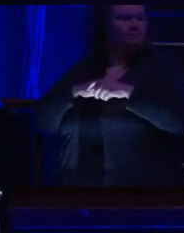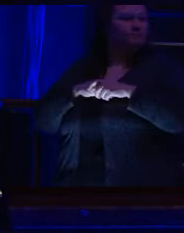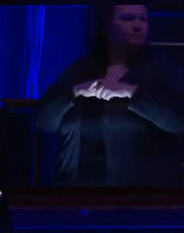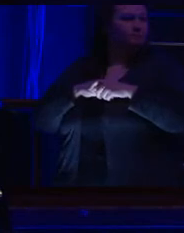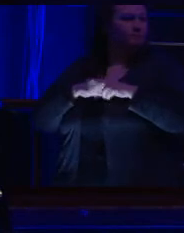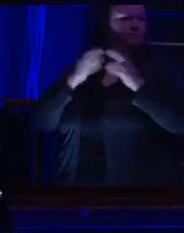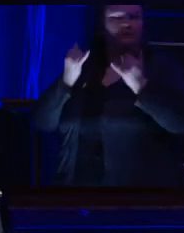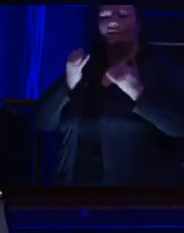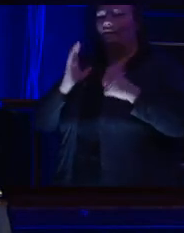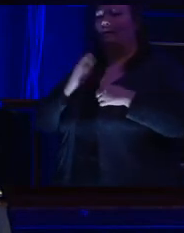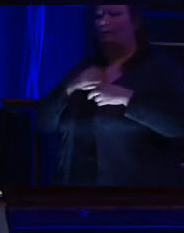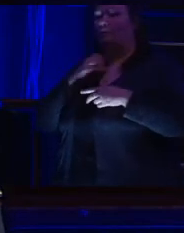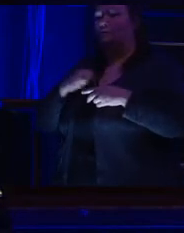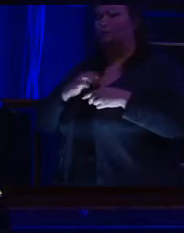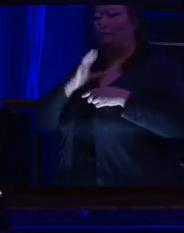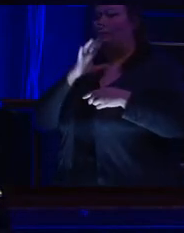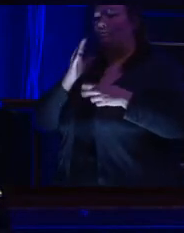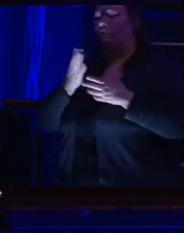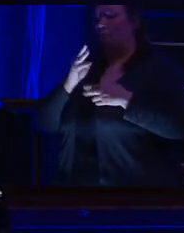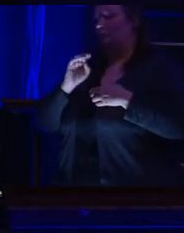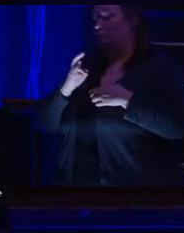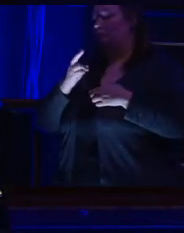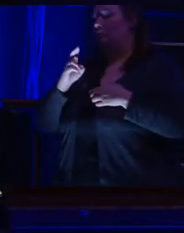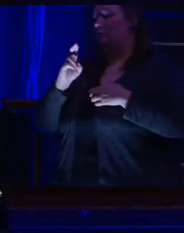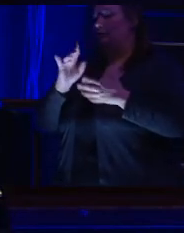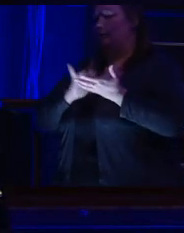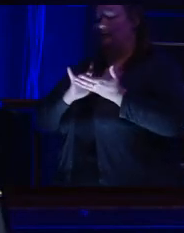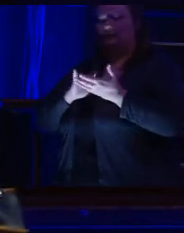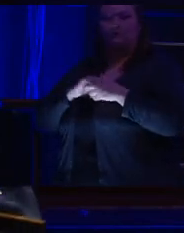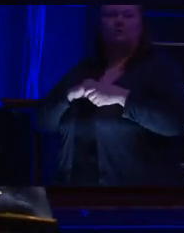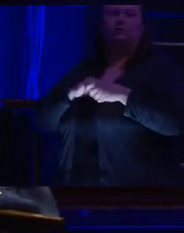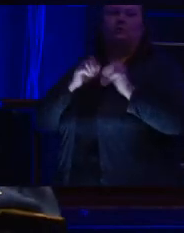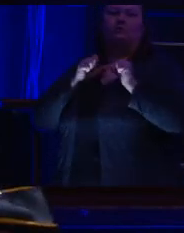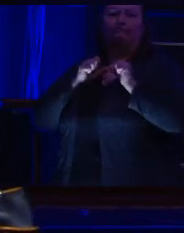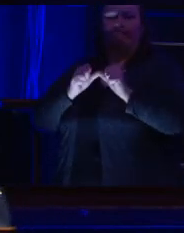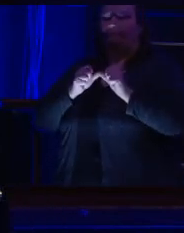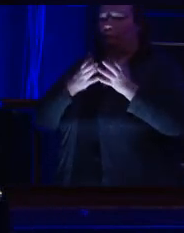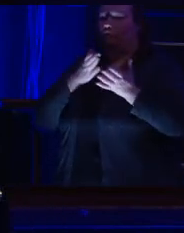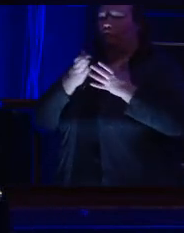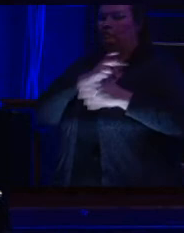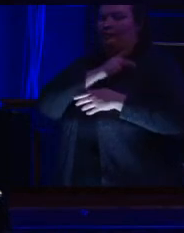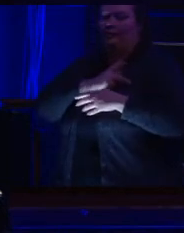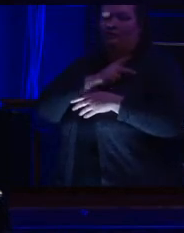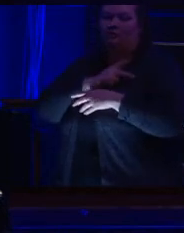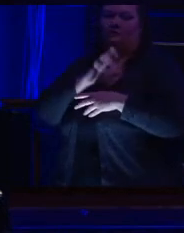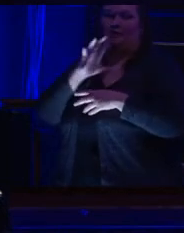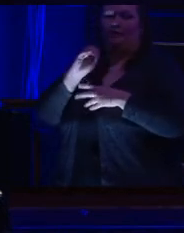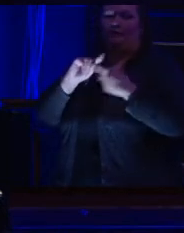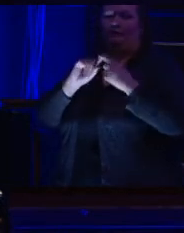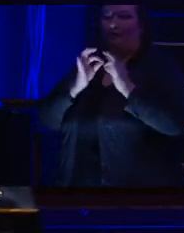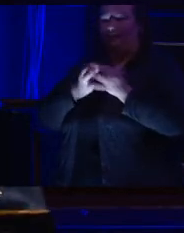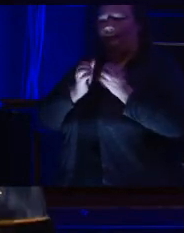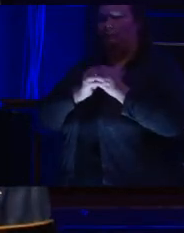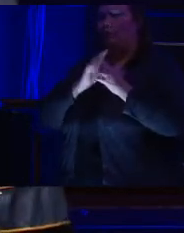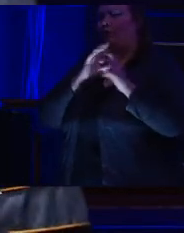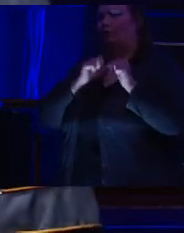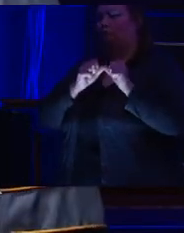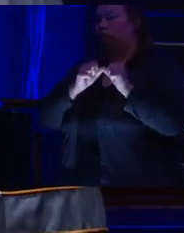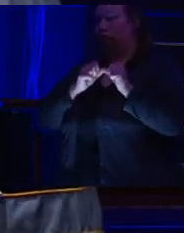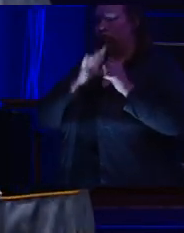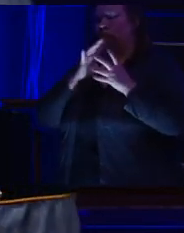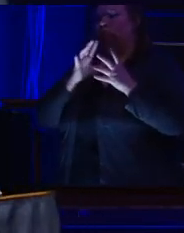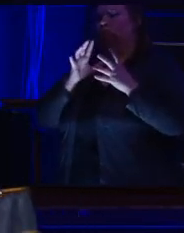Today, our staff at Michigan Medicine continues to serve patients and their loved ones with relentless